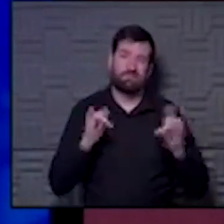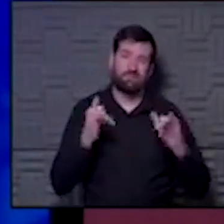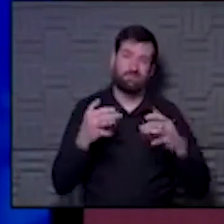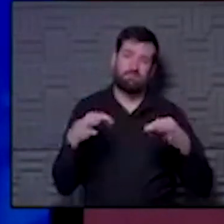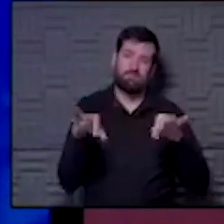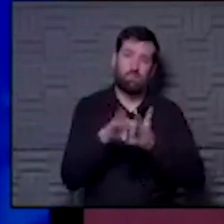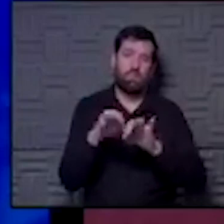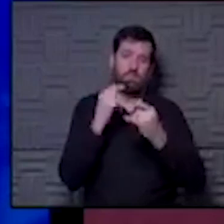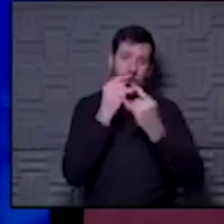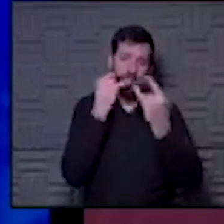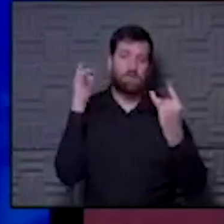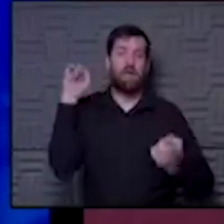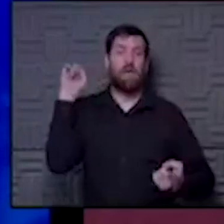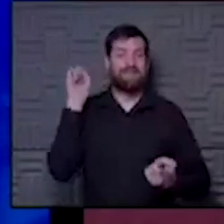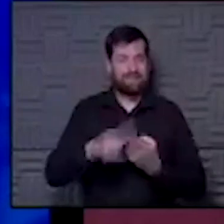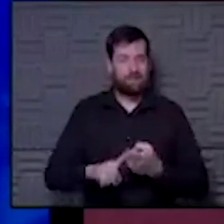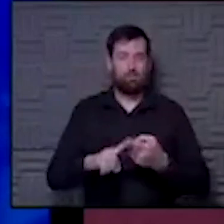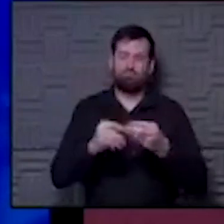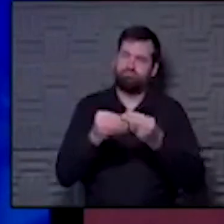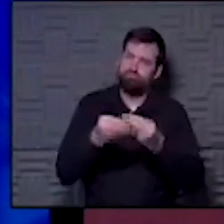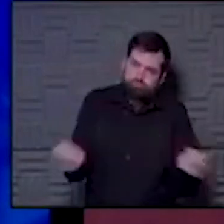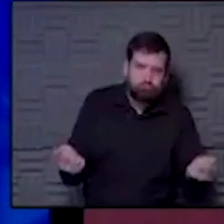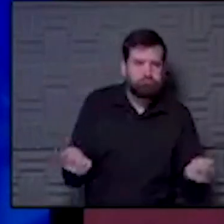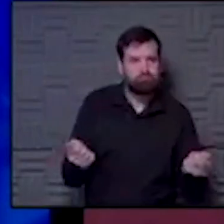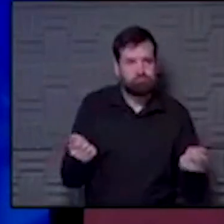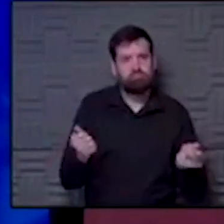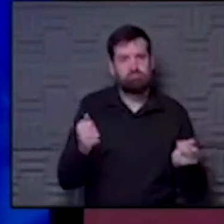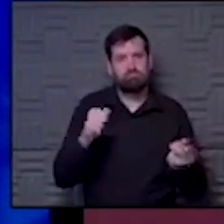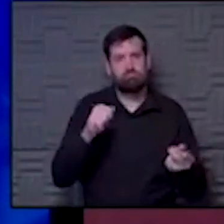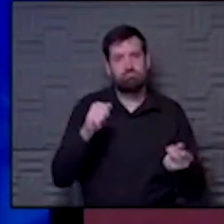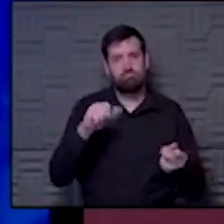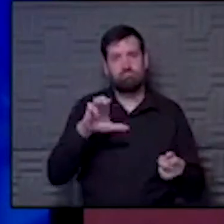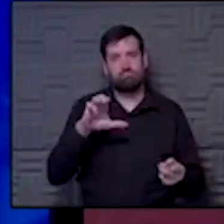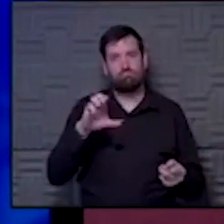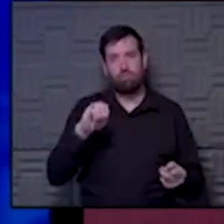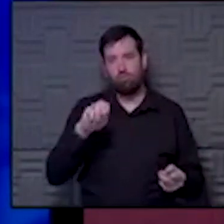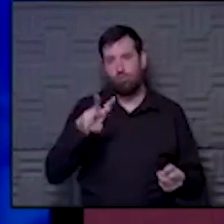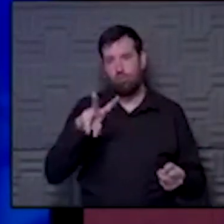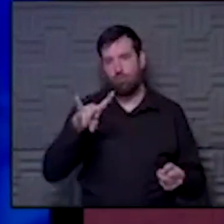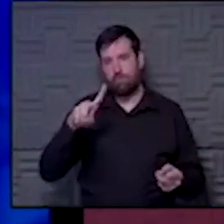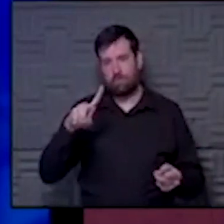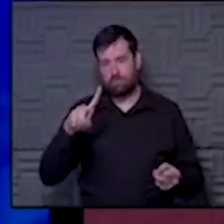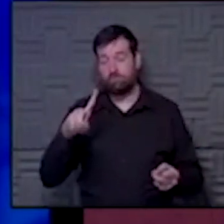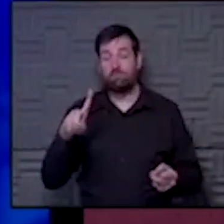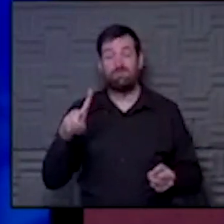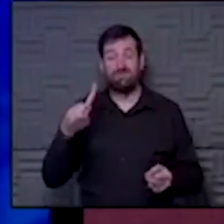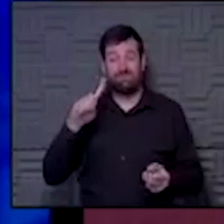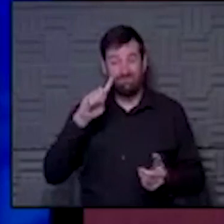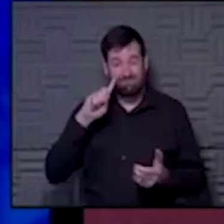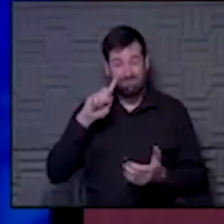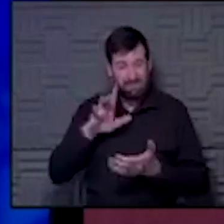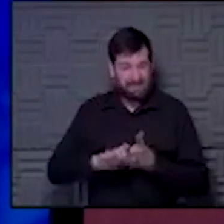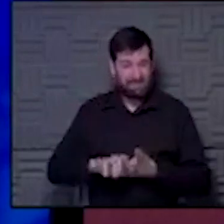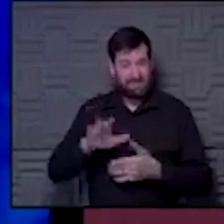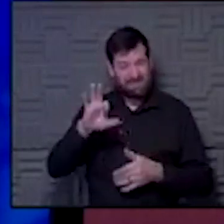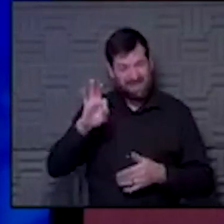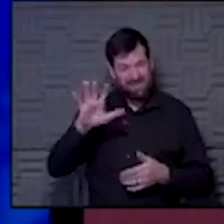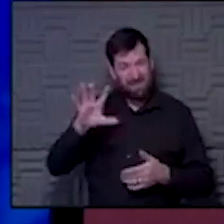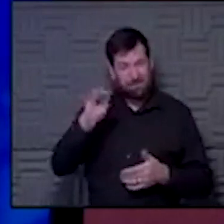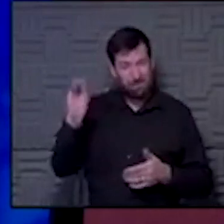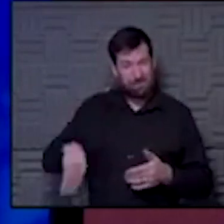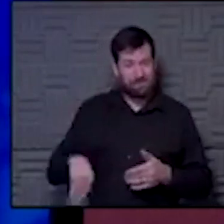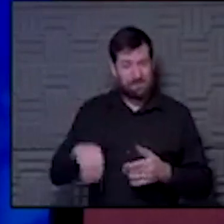we can really eradicate coronavirus. And I think with the vaccine, that is 95%